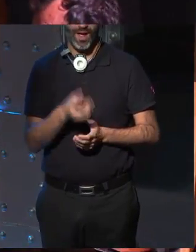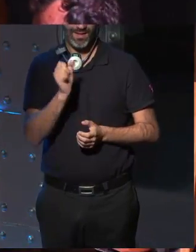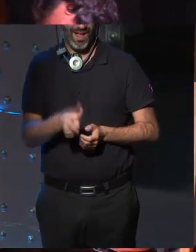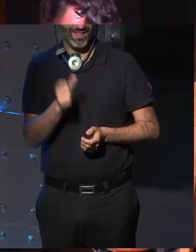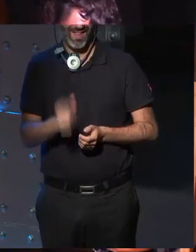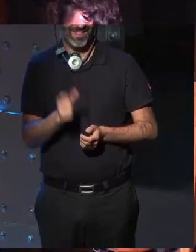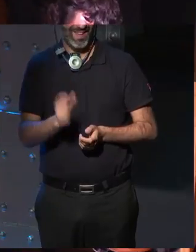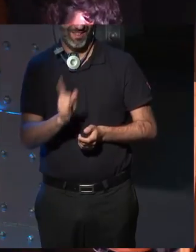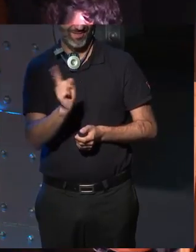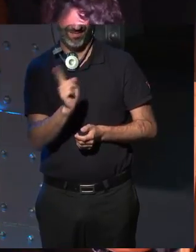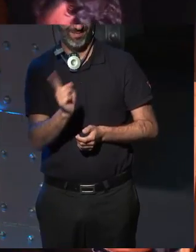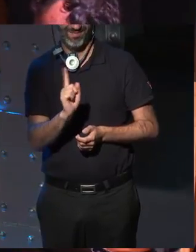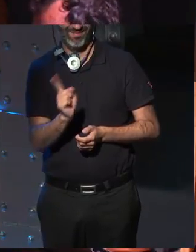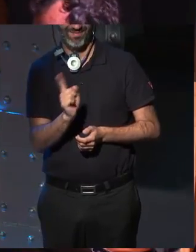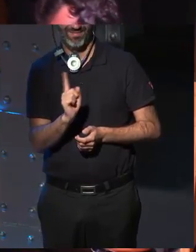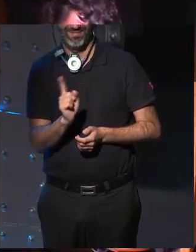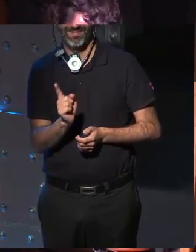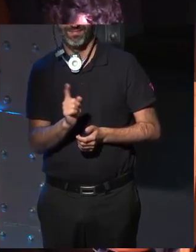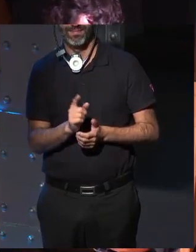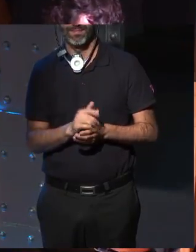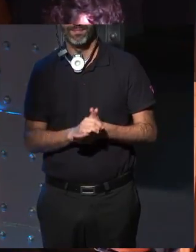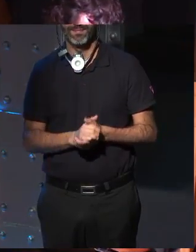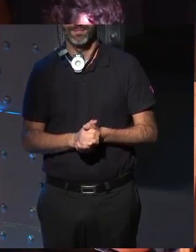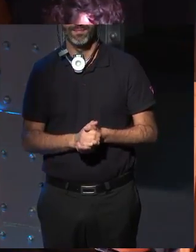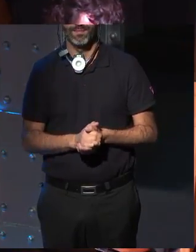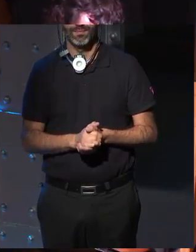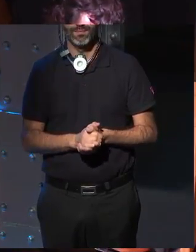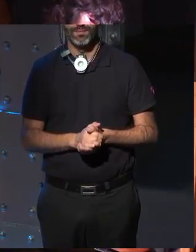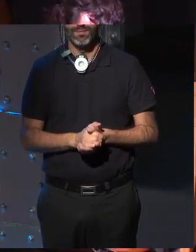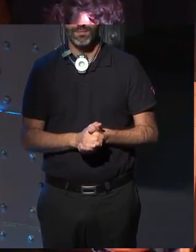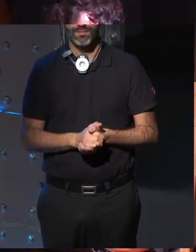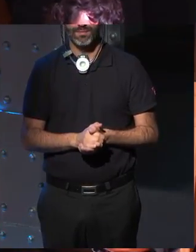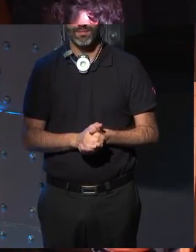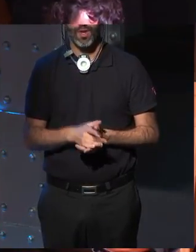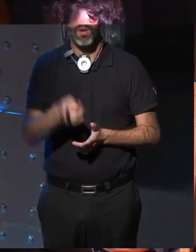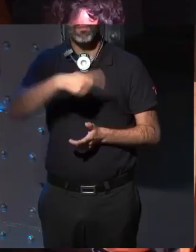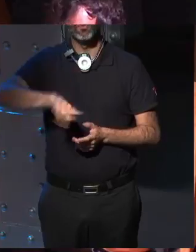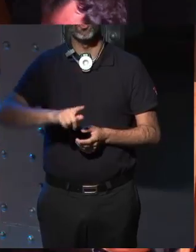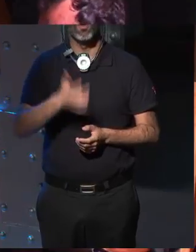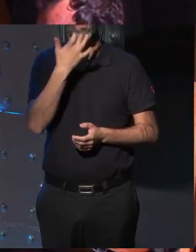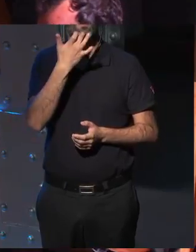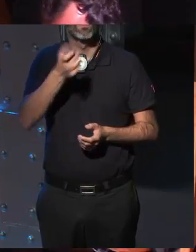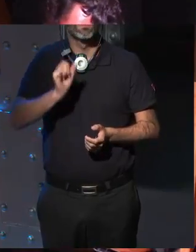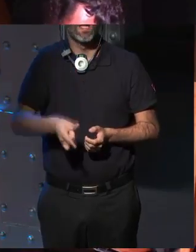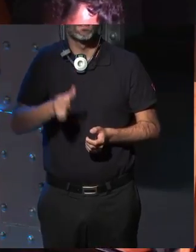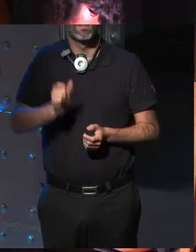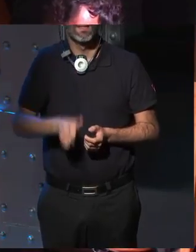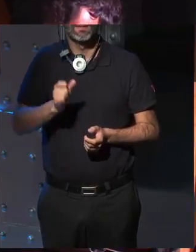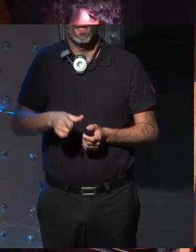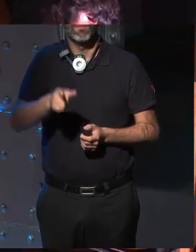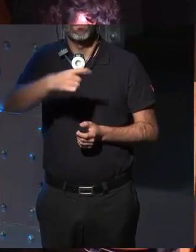Yeah, related follow-up, one more. How often do you exchange money for music? Actual money?